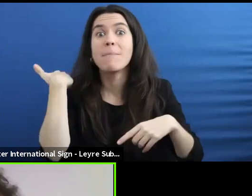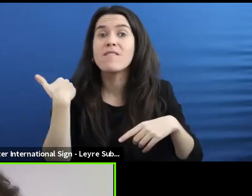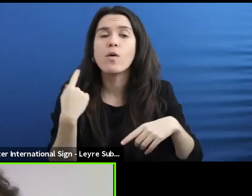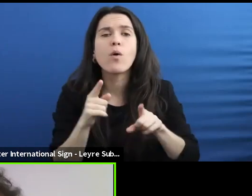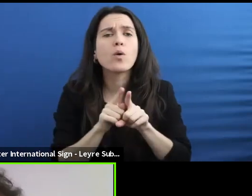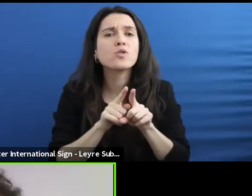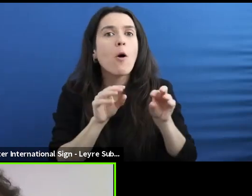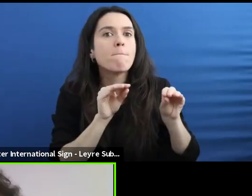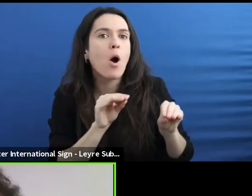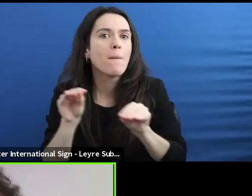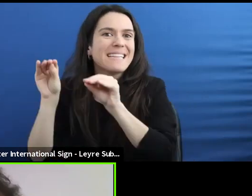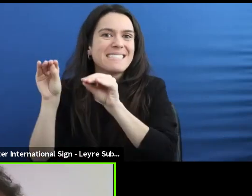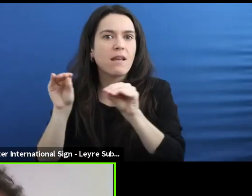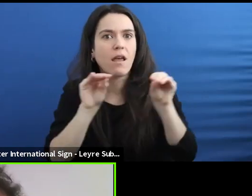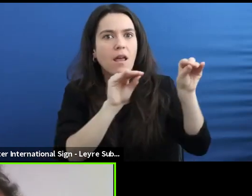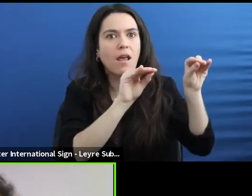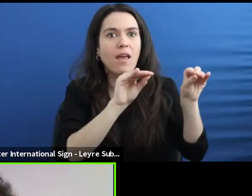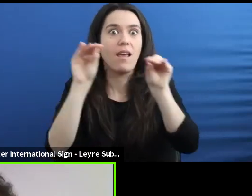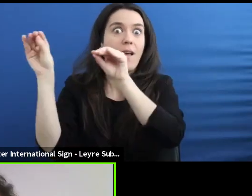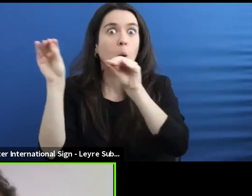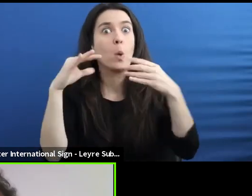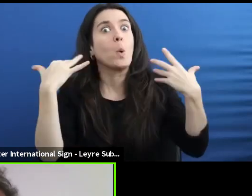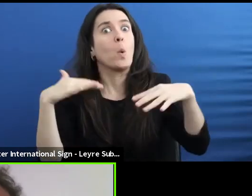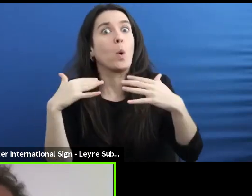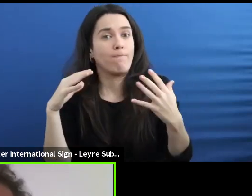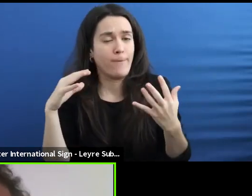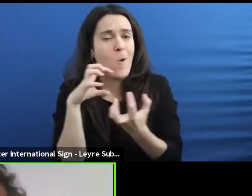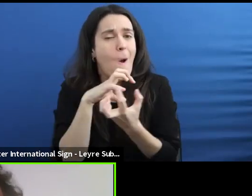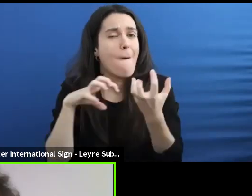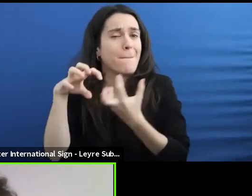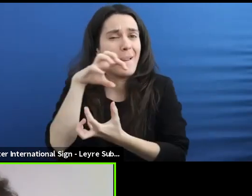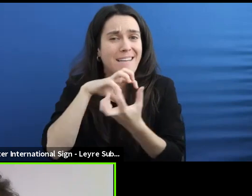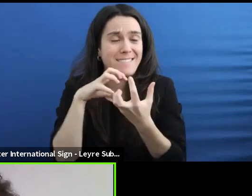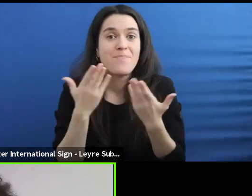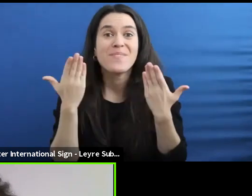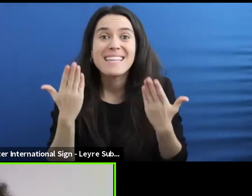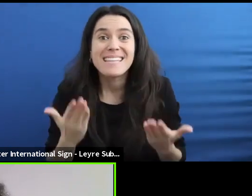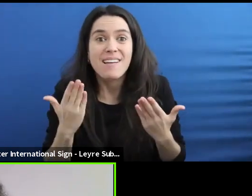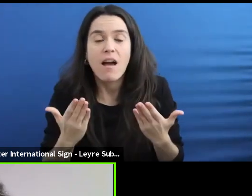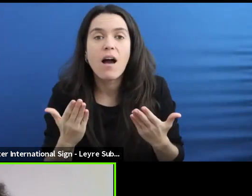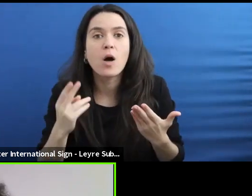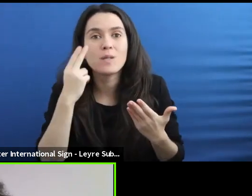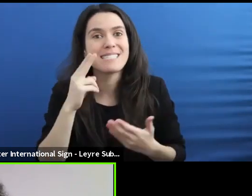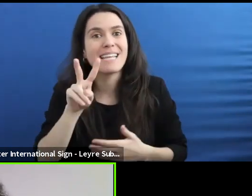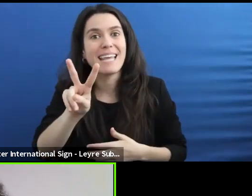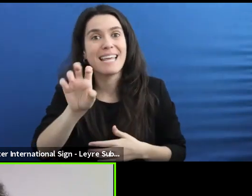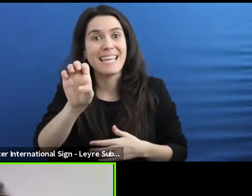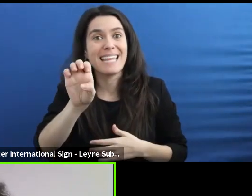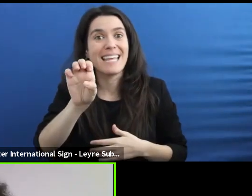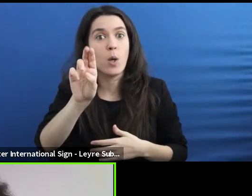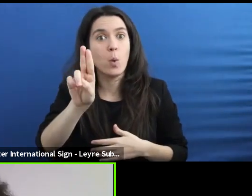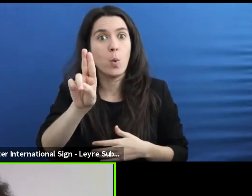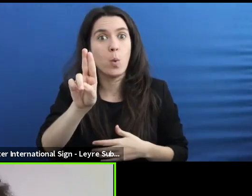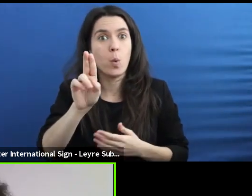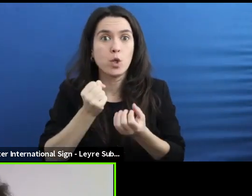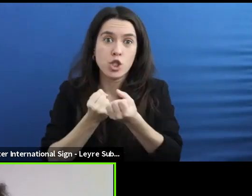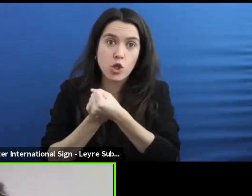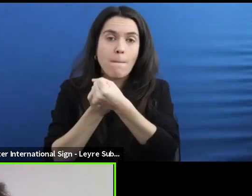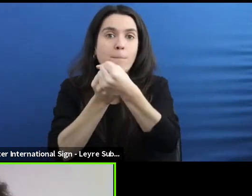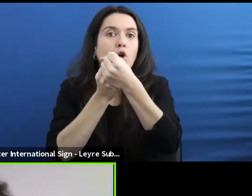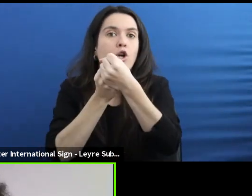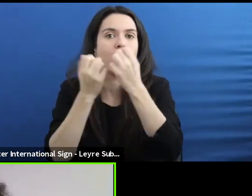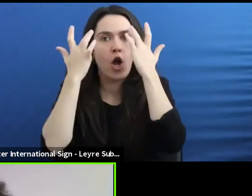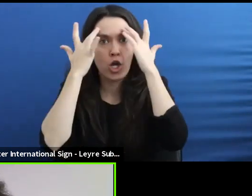complex and crucial issue, because one of the whole points of the European support for culture is to create